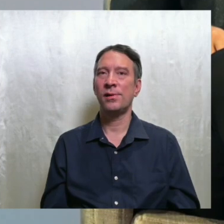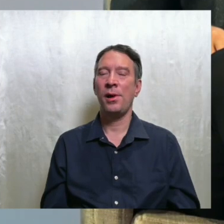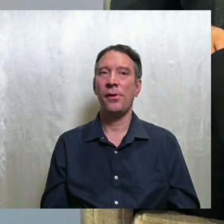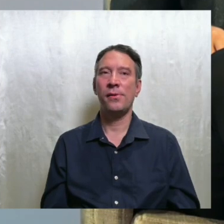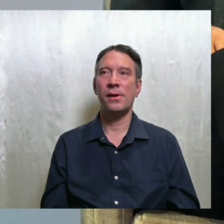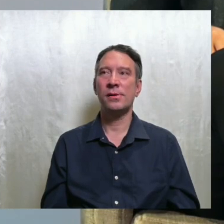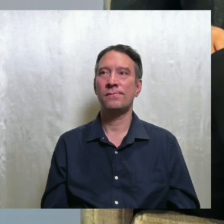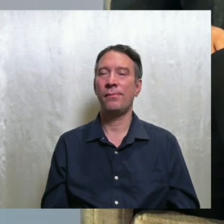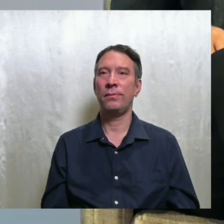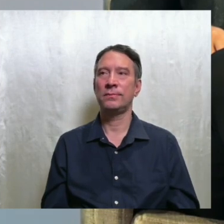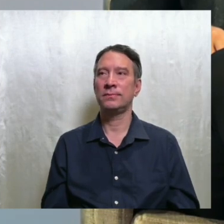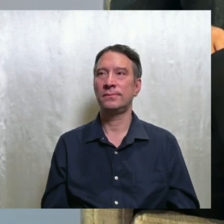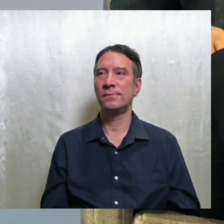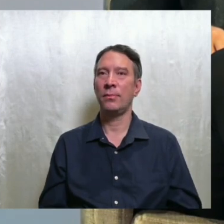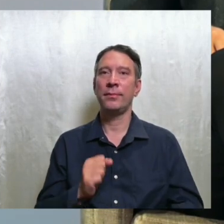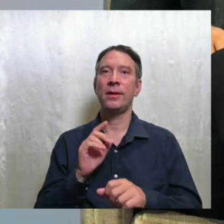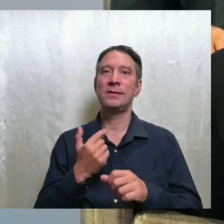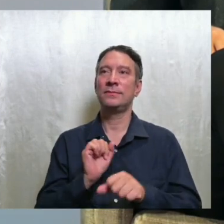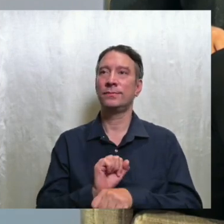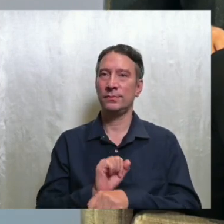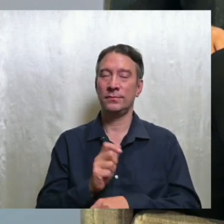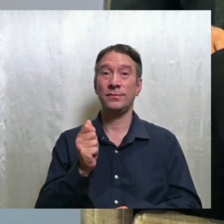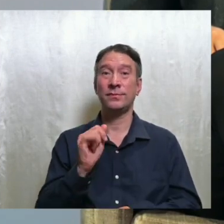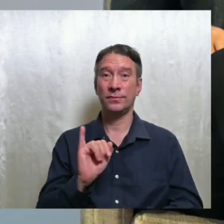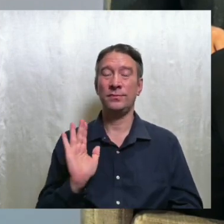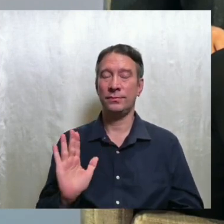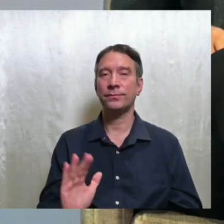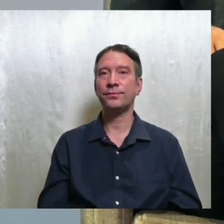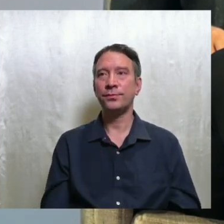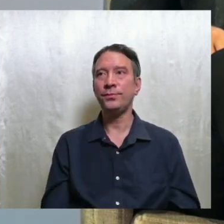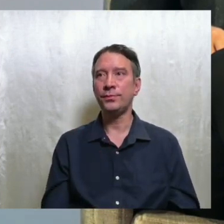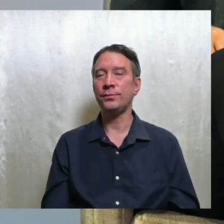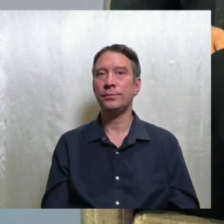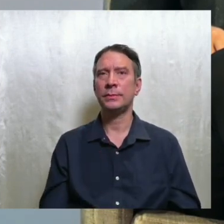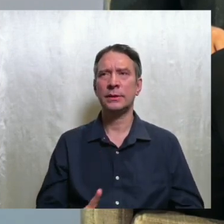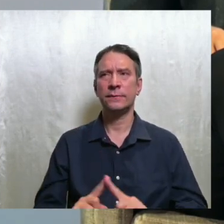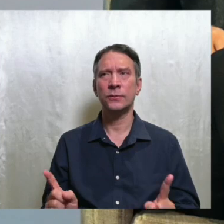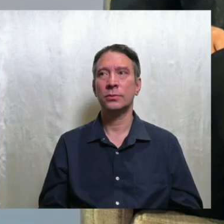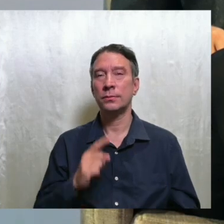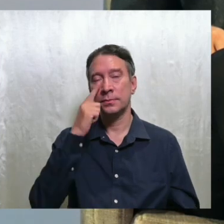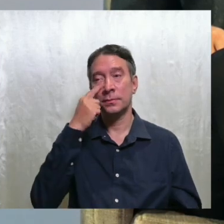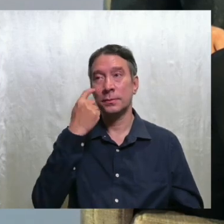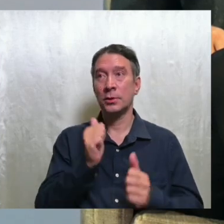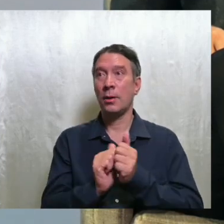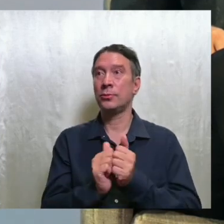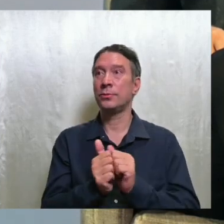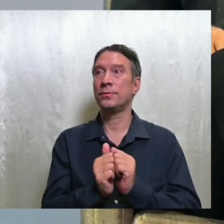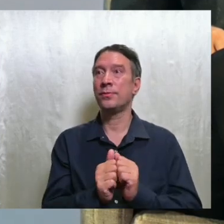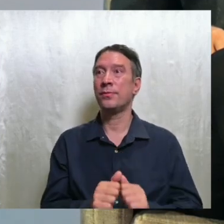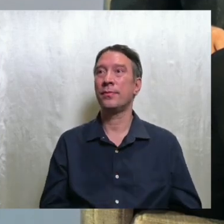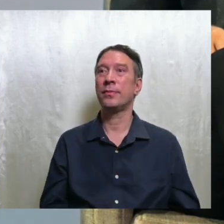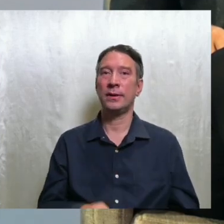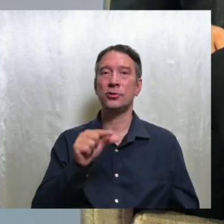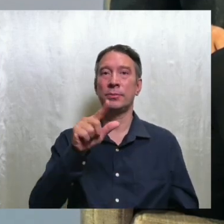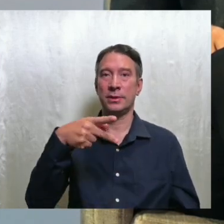ask the question to ChatGPT, because once you go to GPT, you can get actually the real answer, the real explanation and all. Whereas in